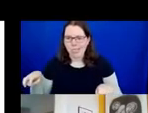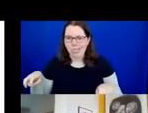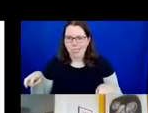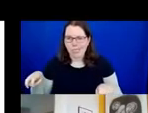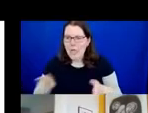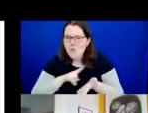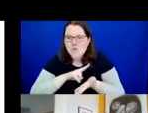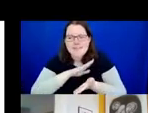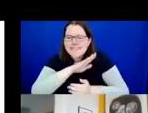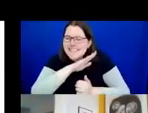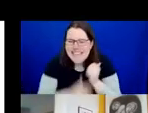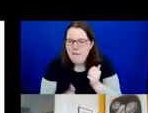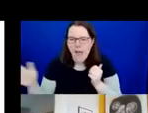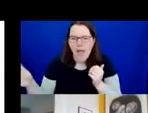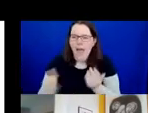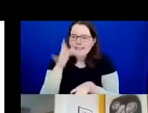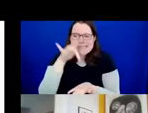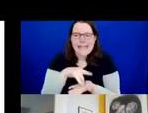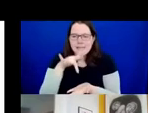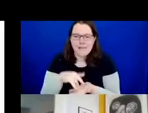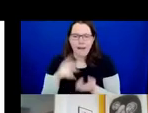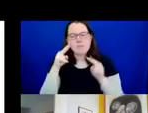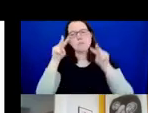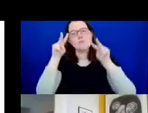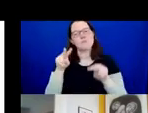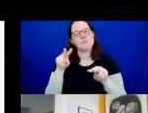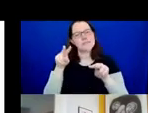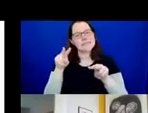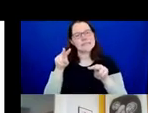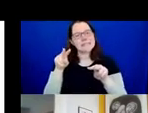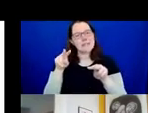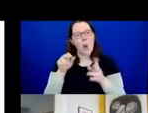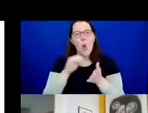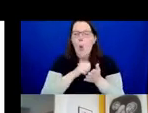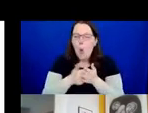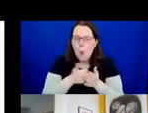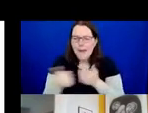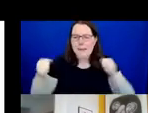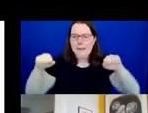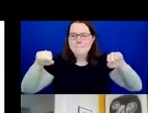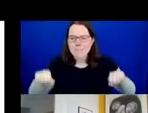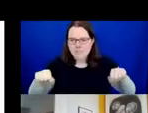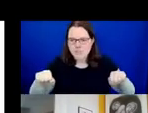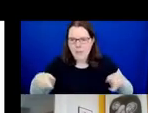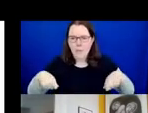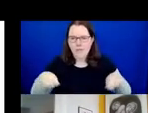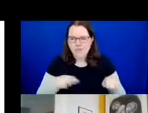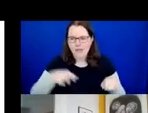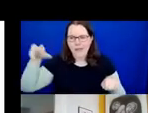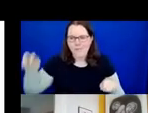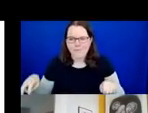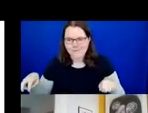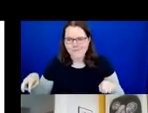that prized central position to look at the artwork. So the team and the Welcome simply